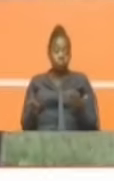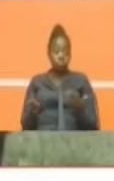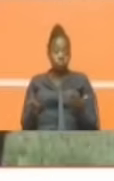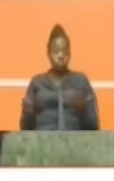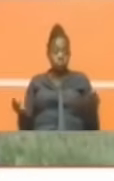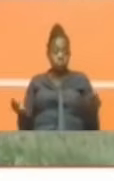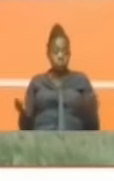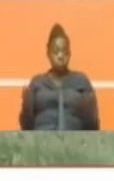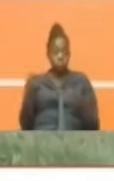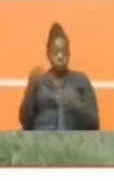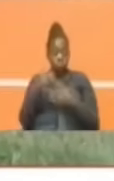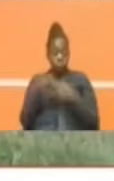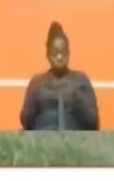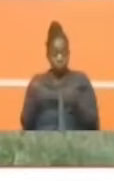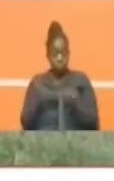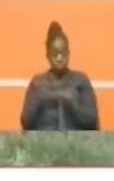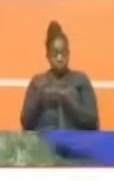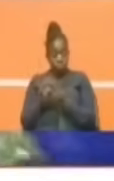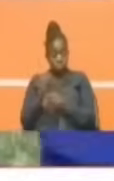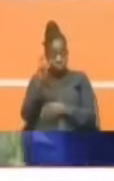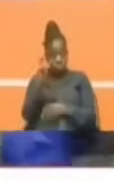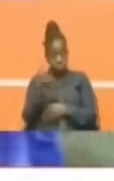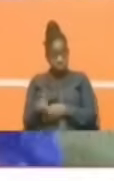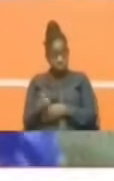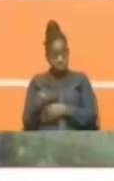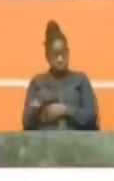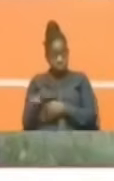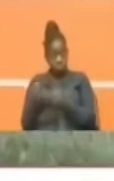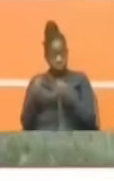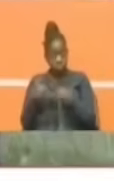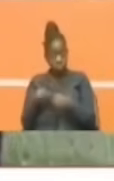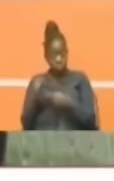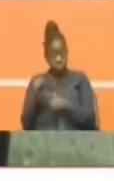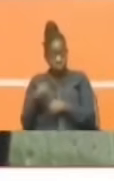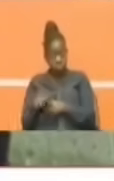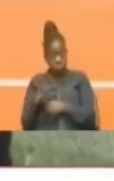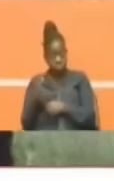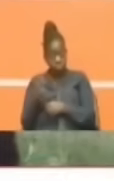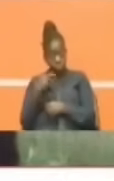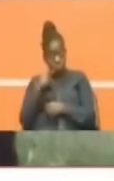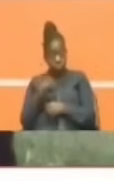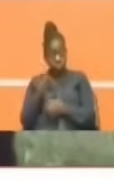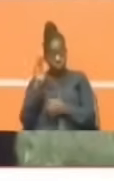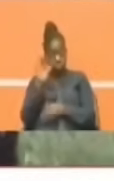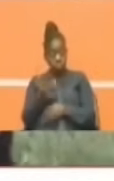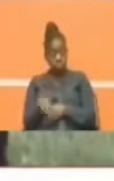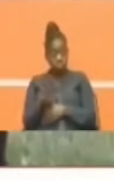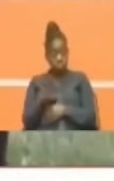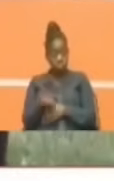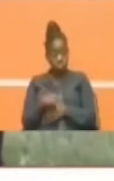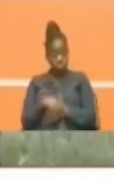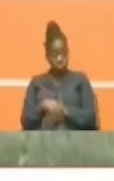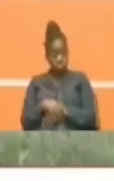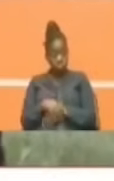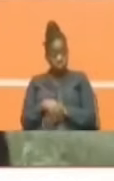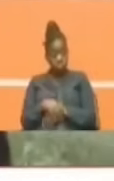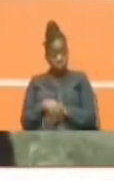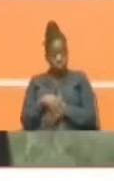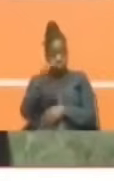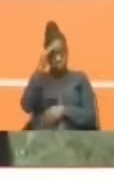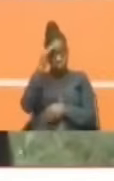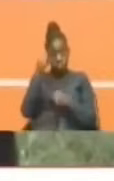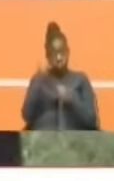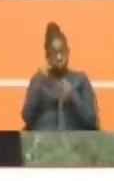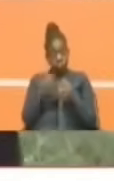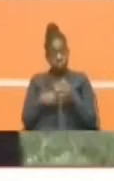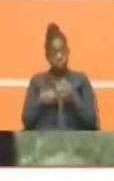n'awalisi kubanga ekintu omuntu okukusanga ku boda yo ng'ovuga yagamba nti yimirira nobagamba atafande nkoze kiti